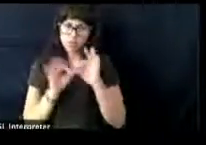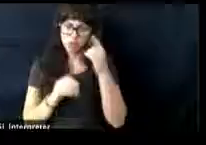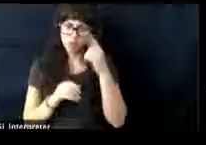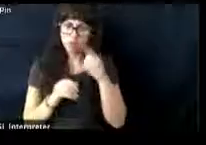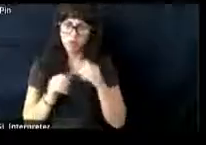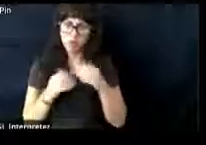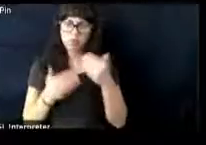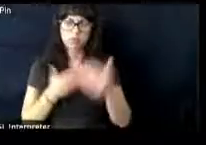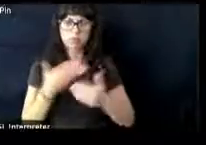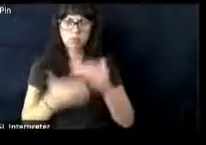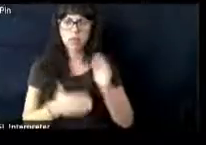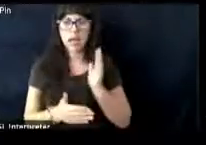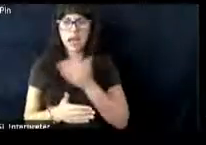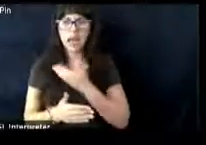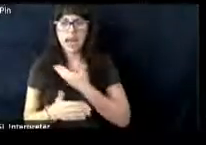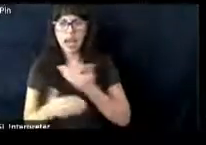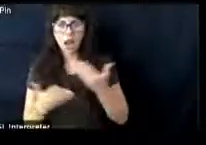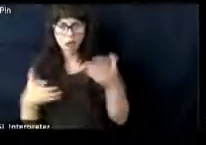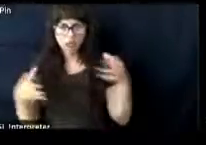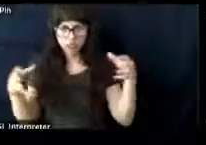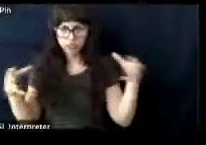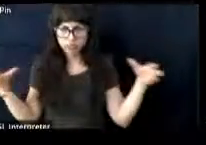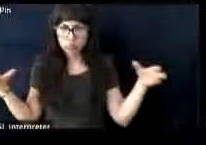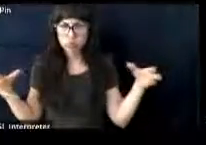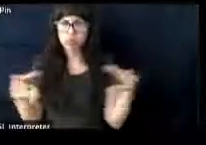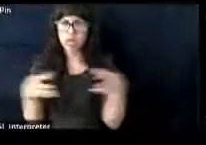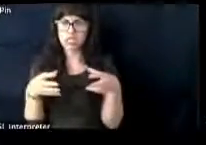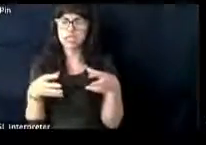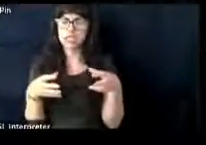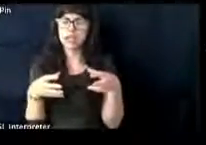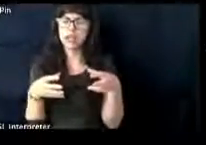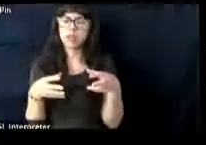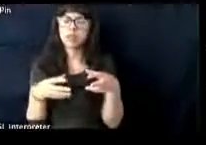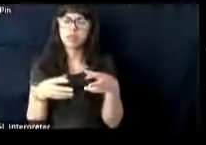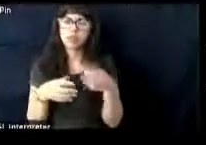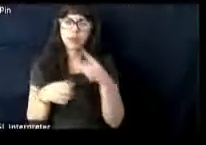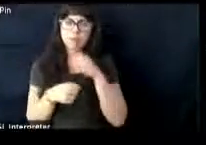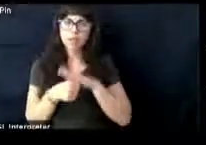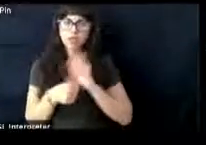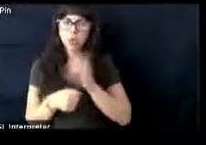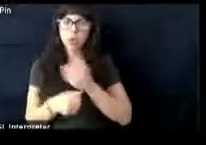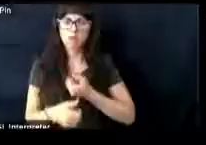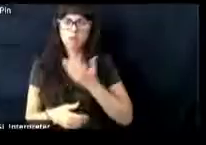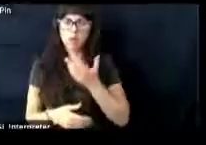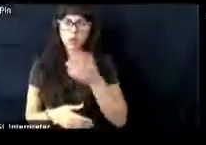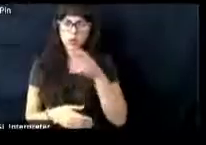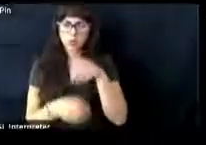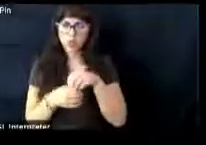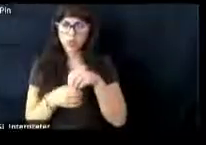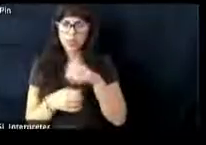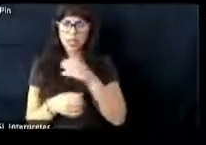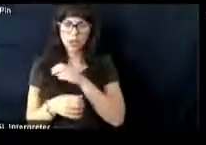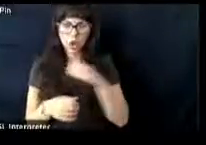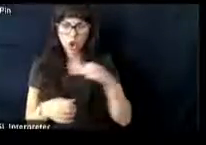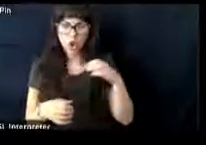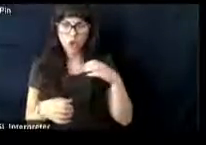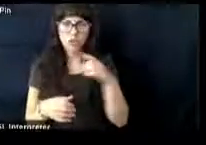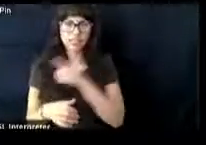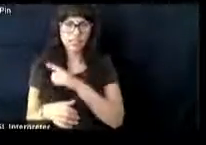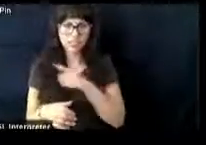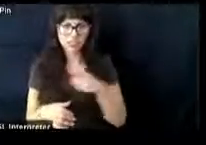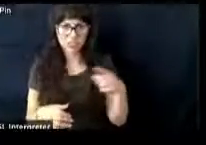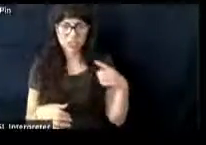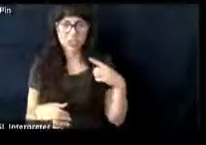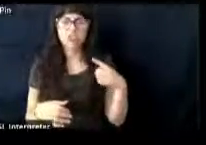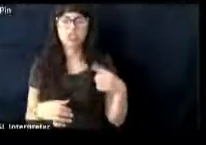frameworks and making sure that those voices are truly represented in the state legislature and in the halls of Congress. So again, thank you for your time and the work